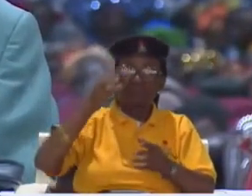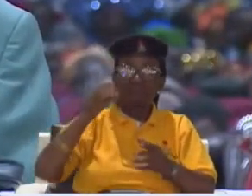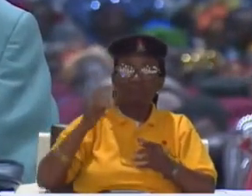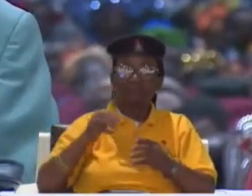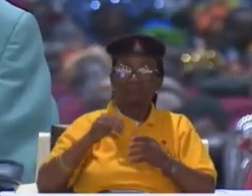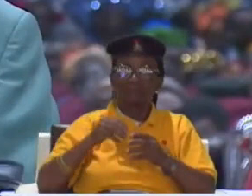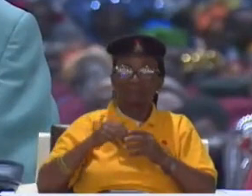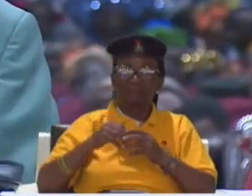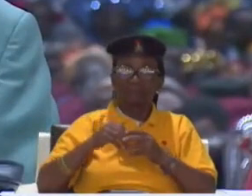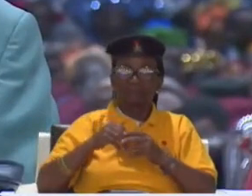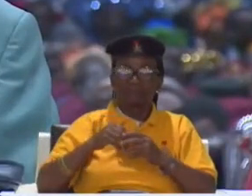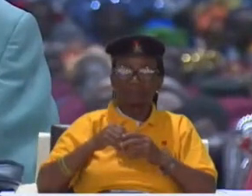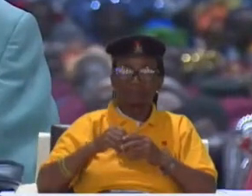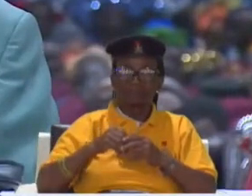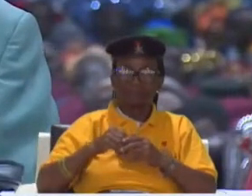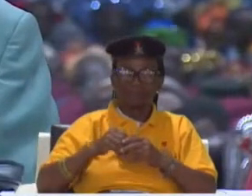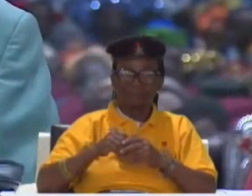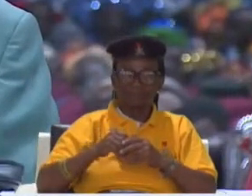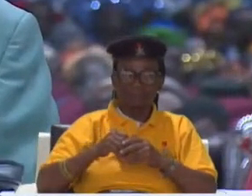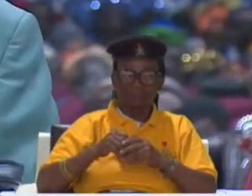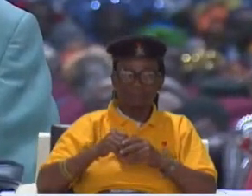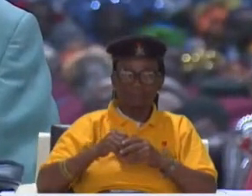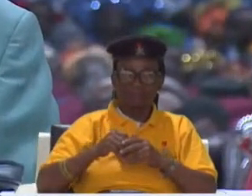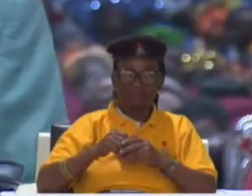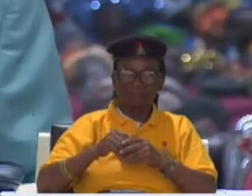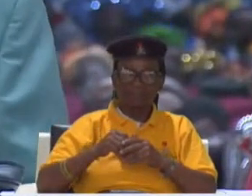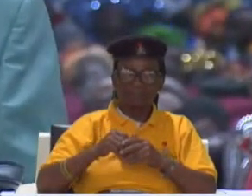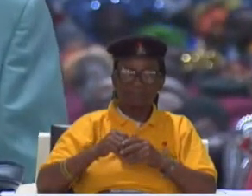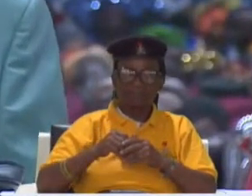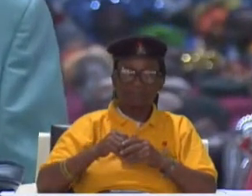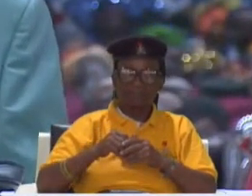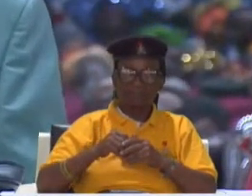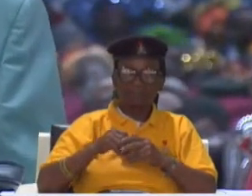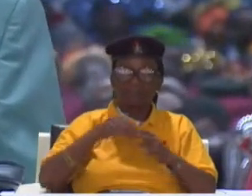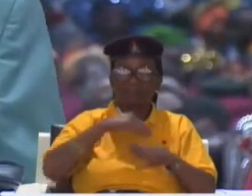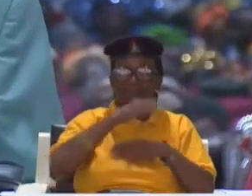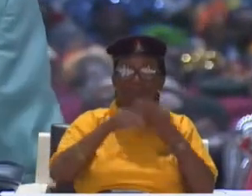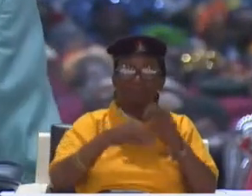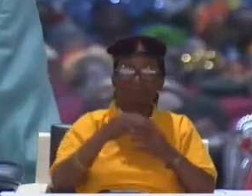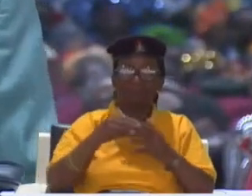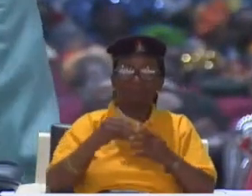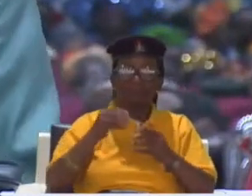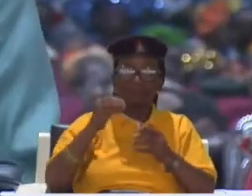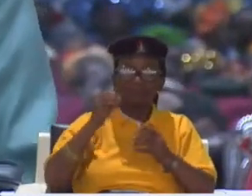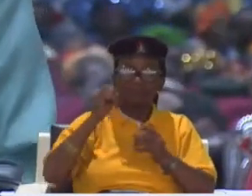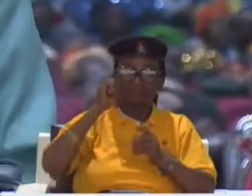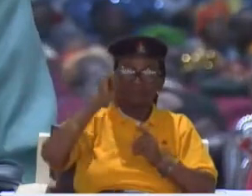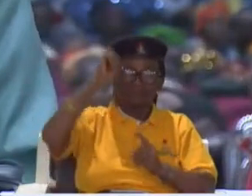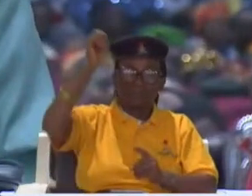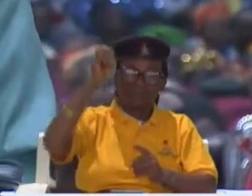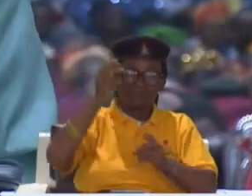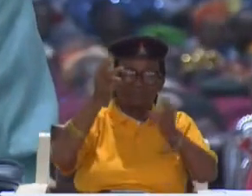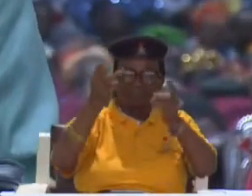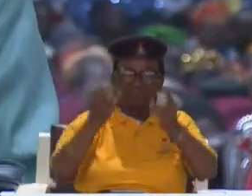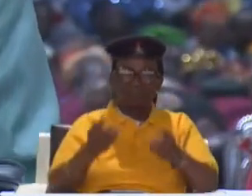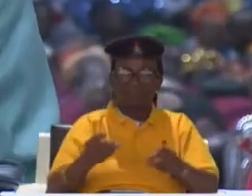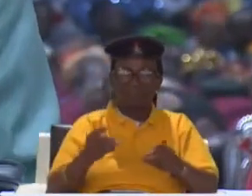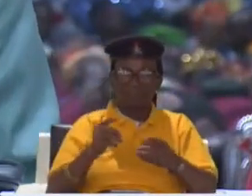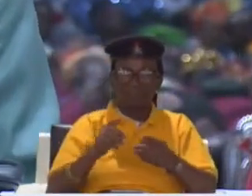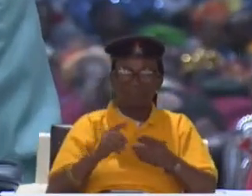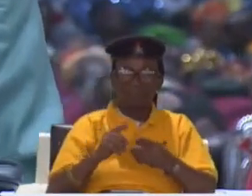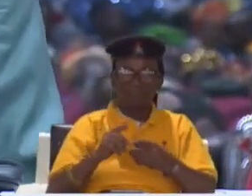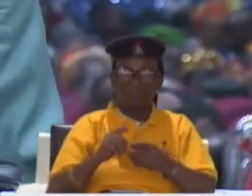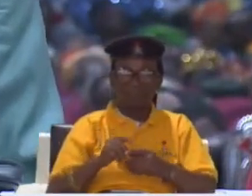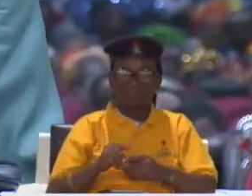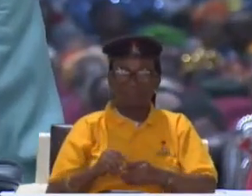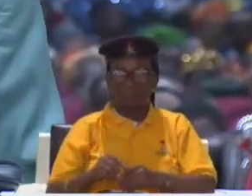All he wants is us to give him an avenue